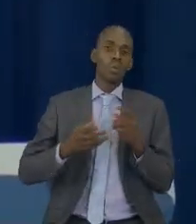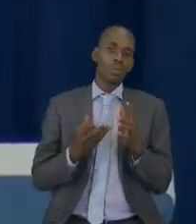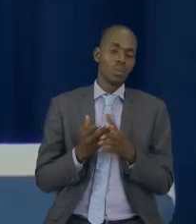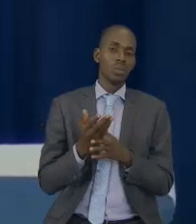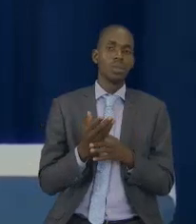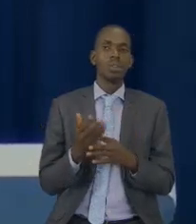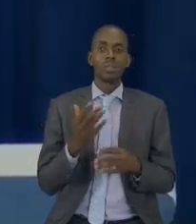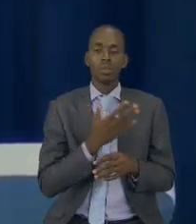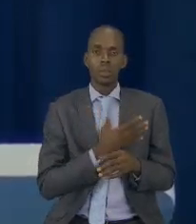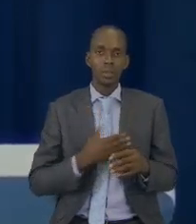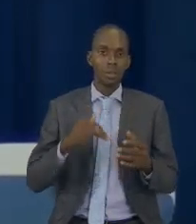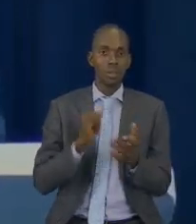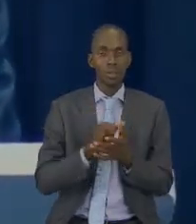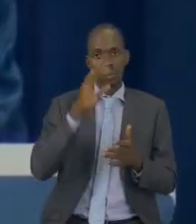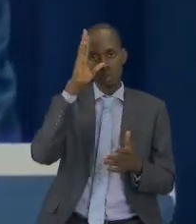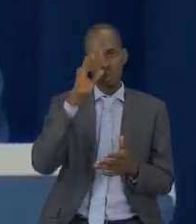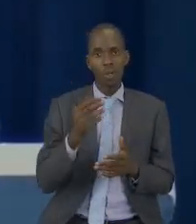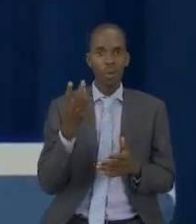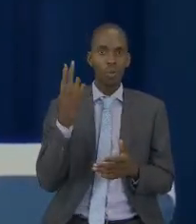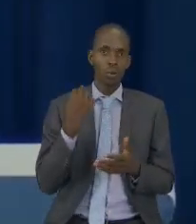that man was raised.